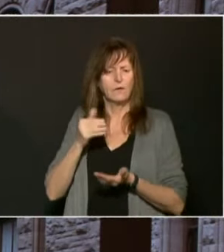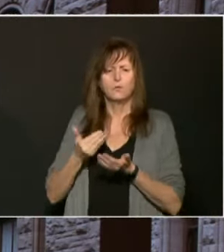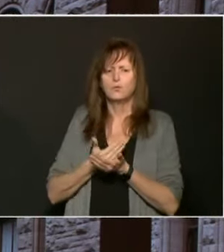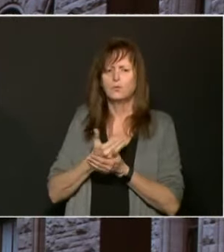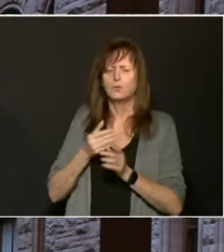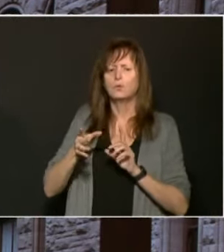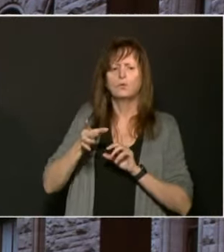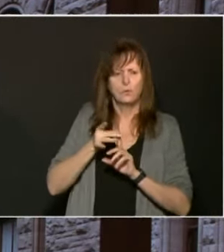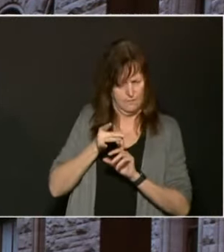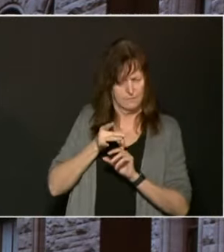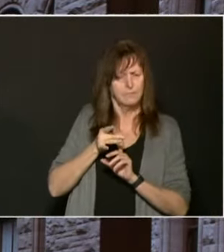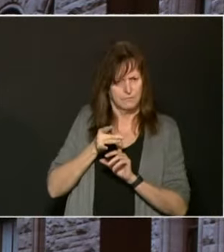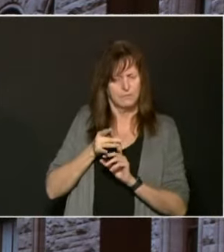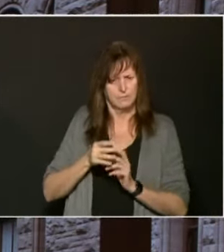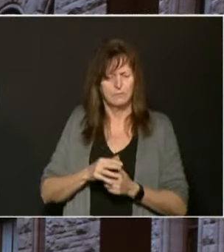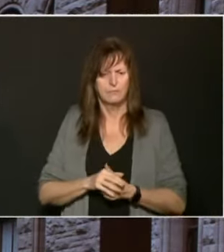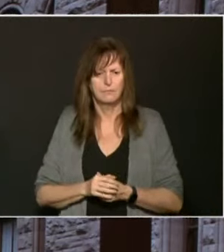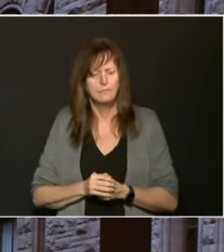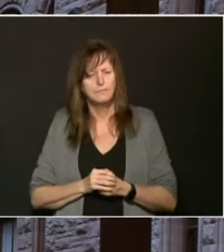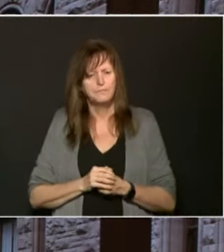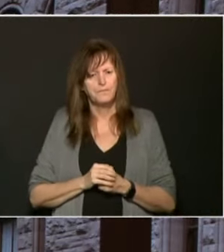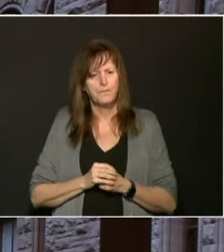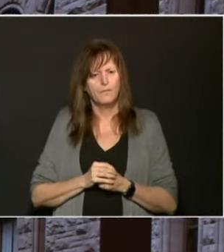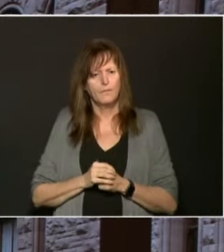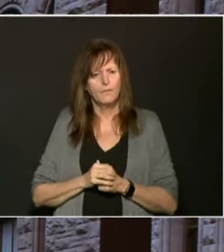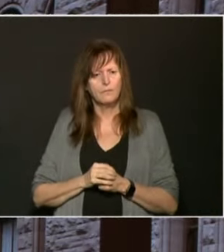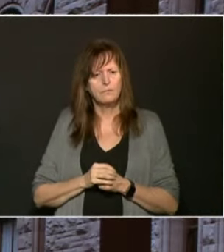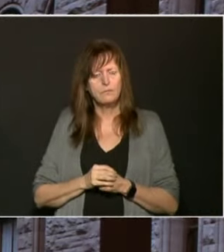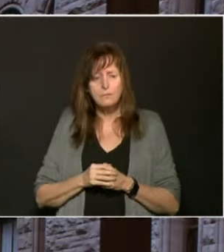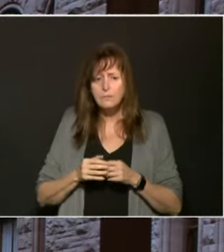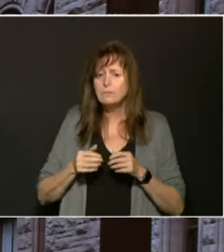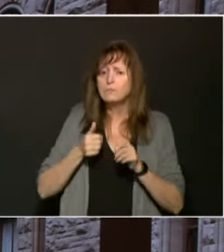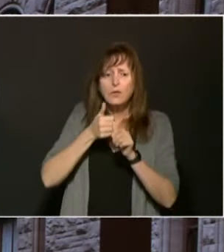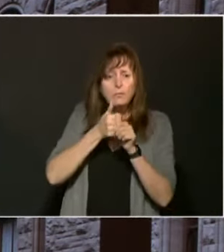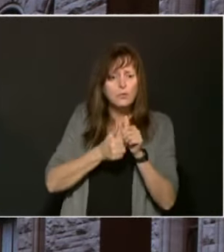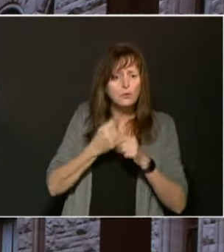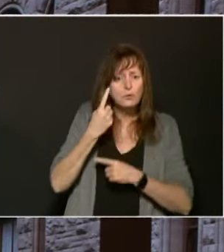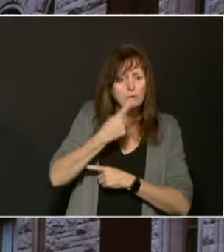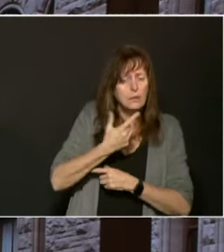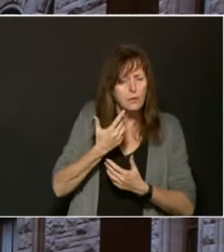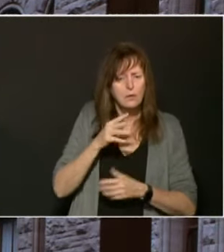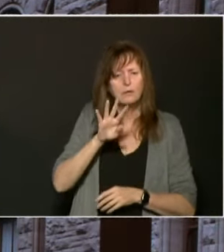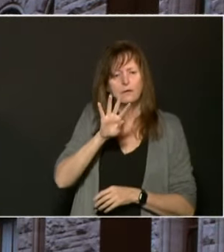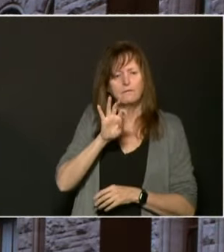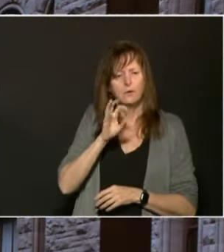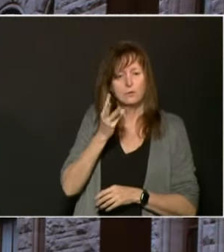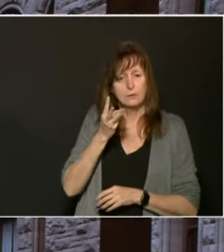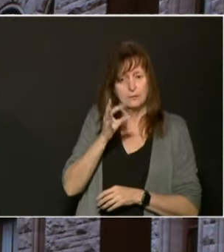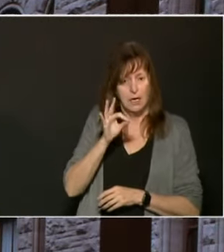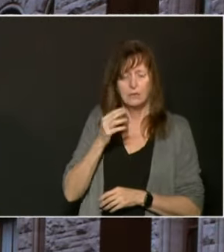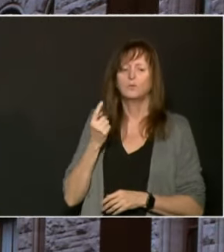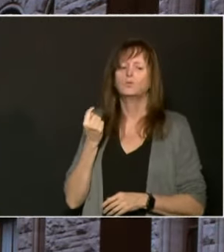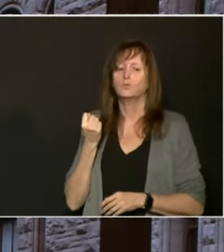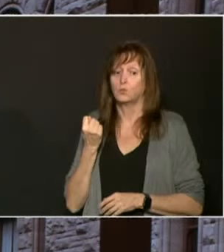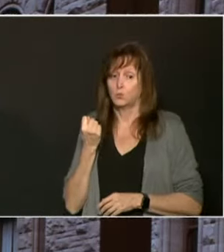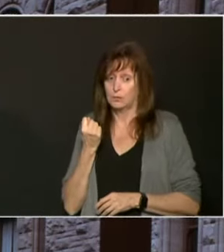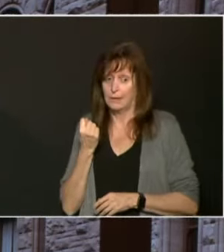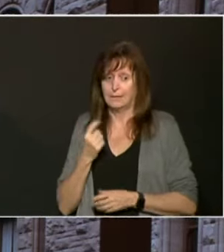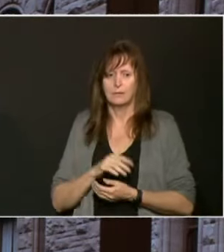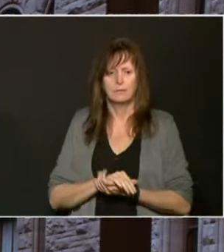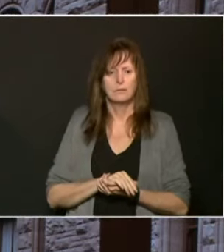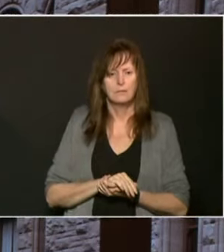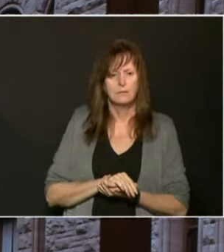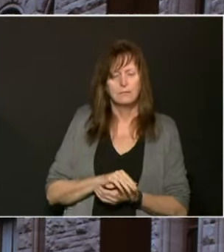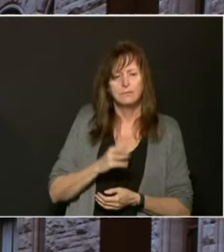COVID-19. Broken down by day, we're looking at 469 cases on Tuesday,